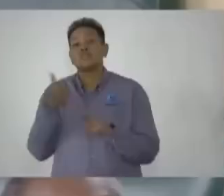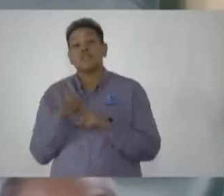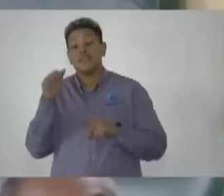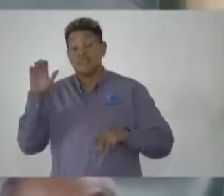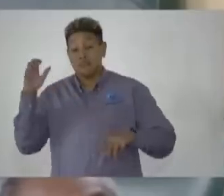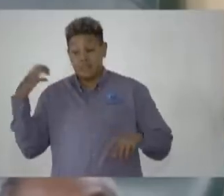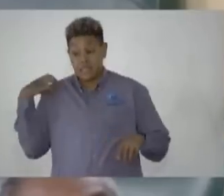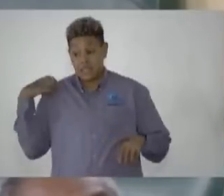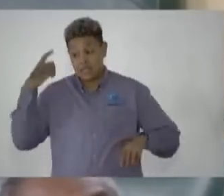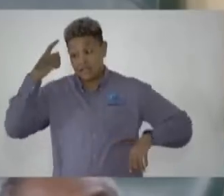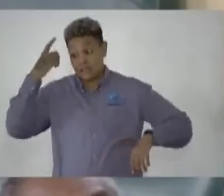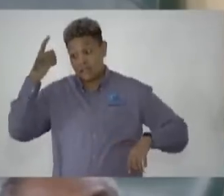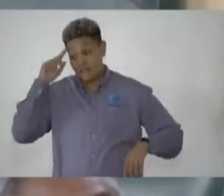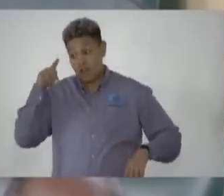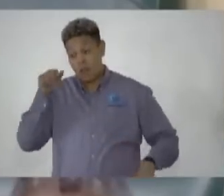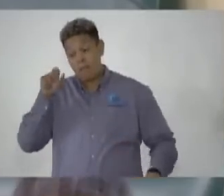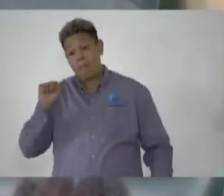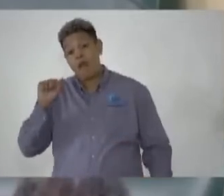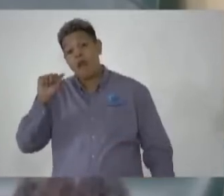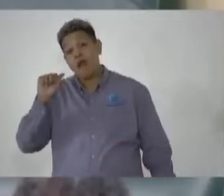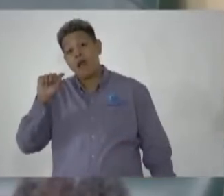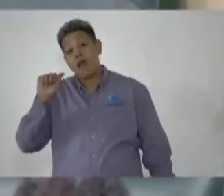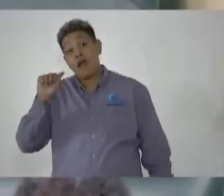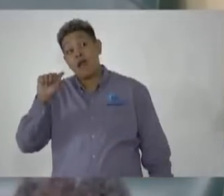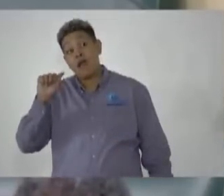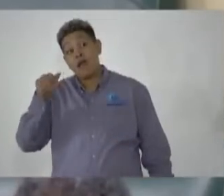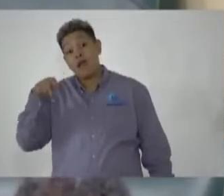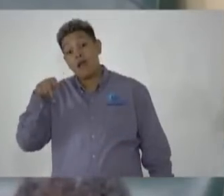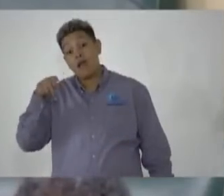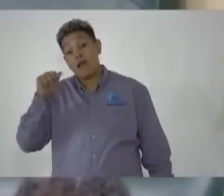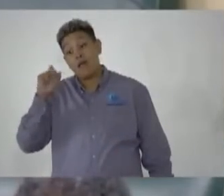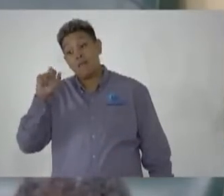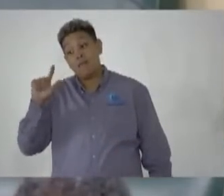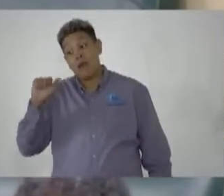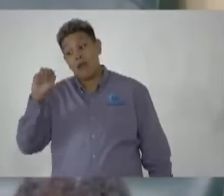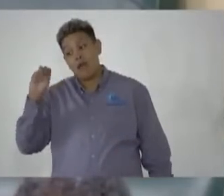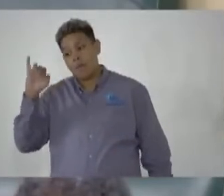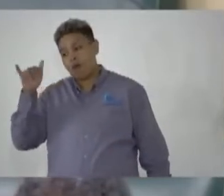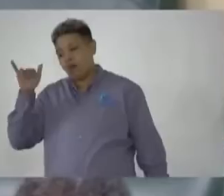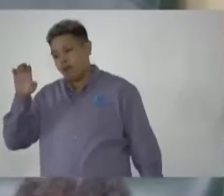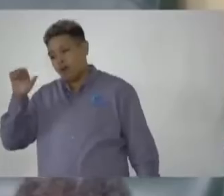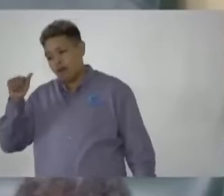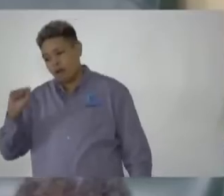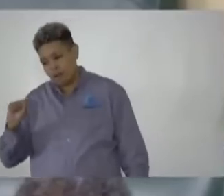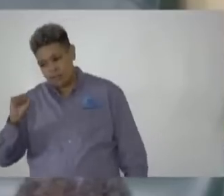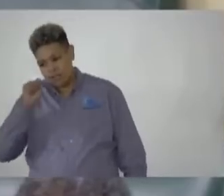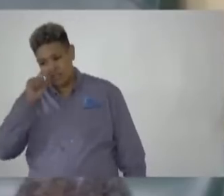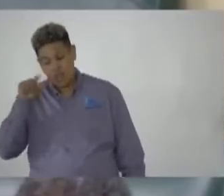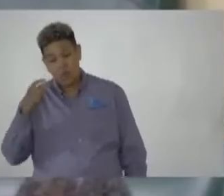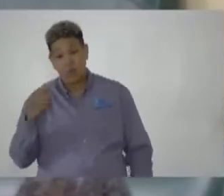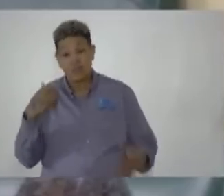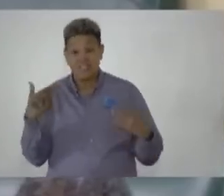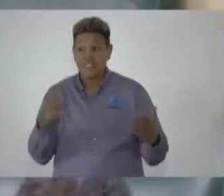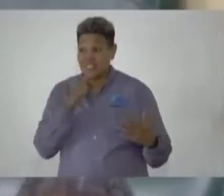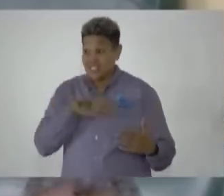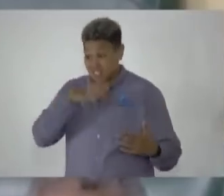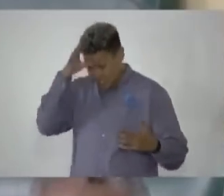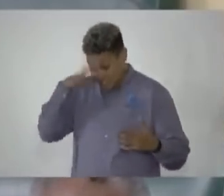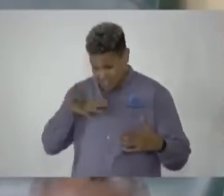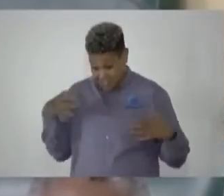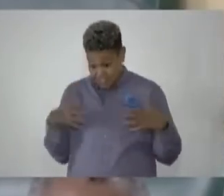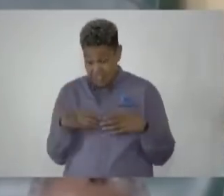Executive Director for Parliamentarians, and she has charted not just a gender caucus in